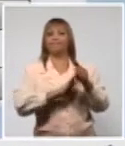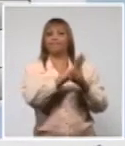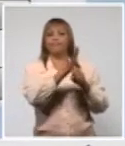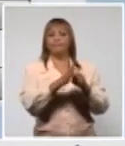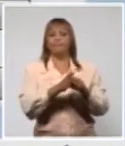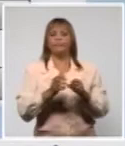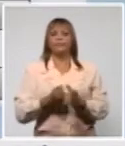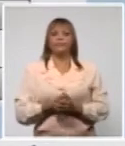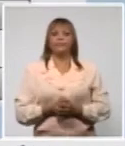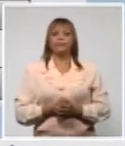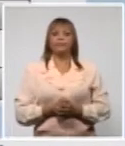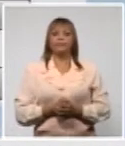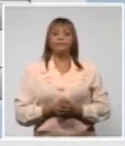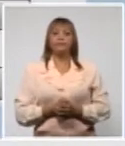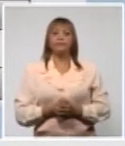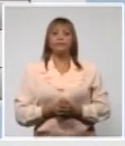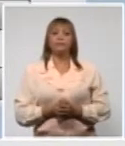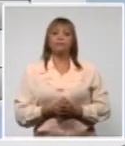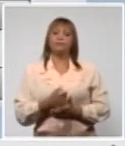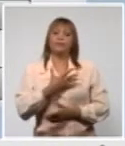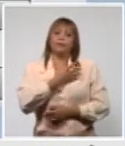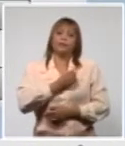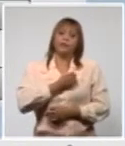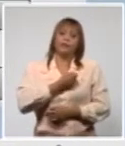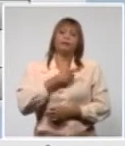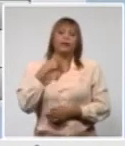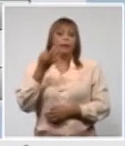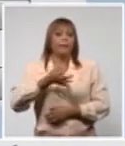1,048,181 and the mortality rate to